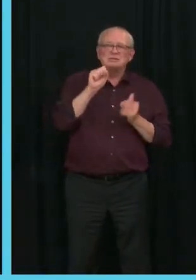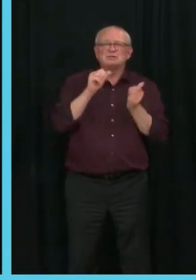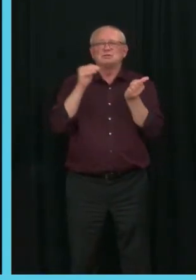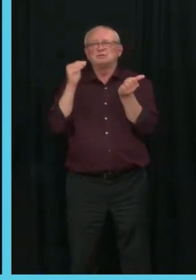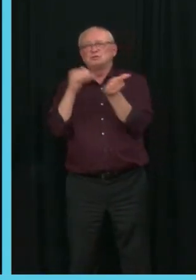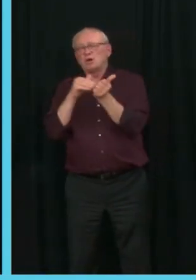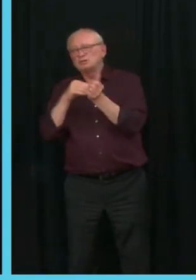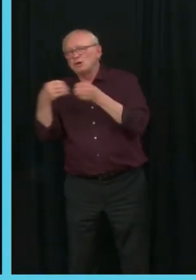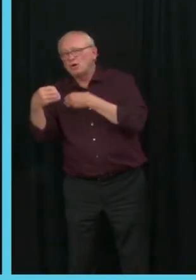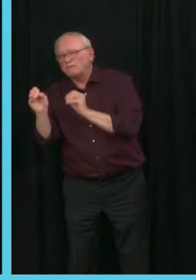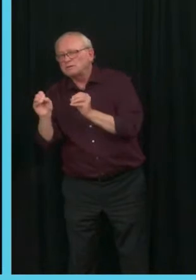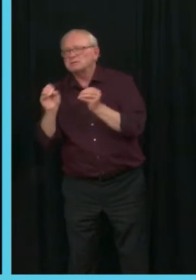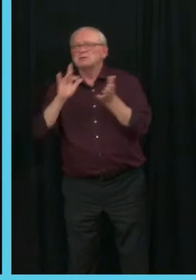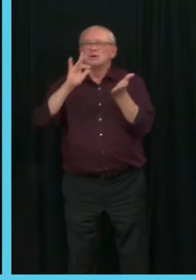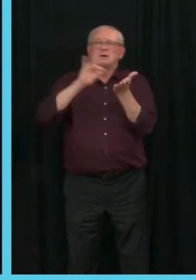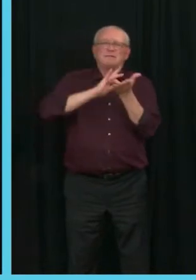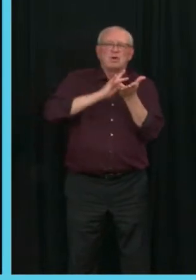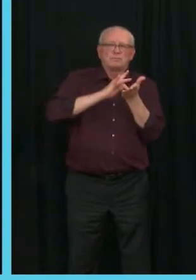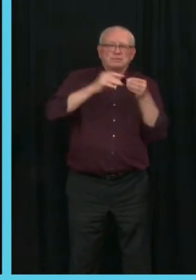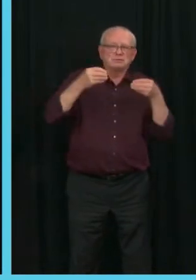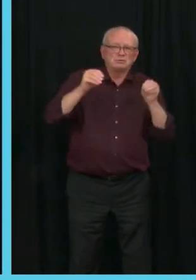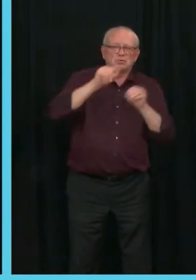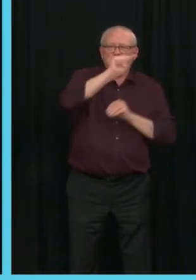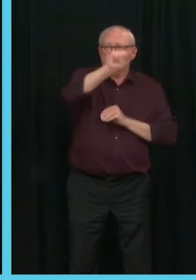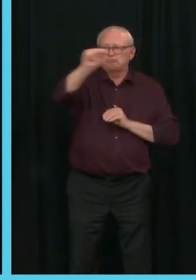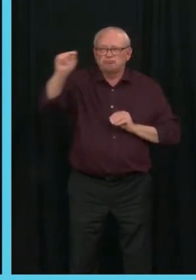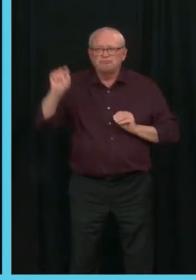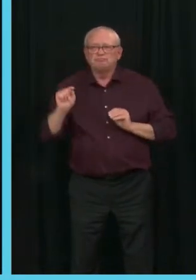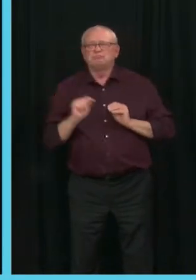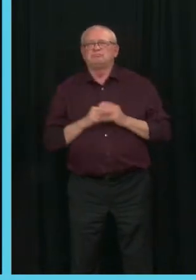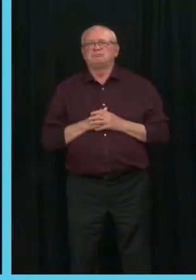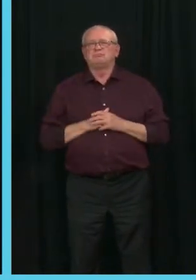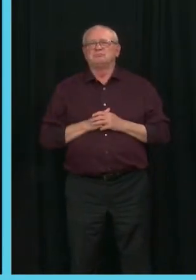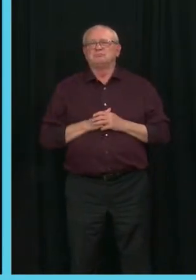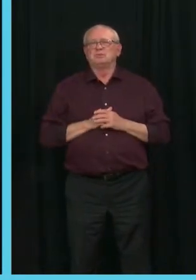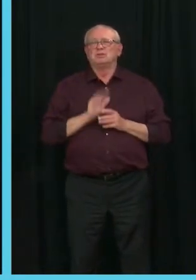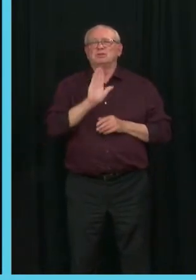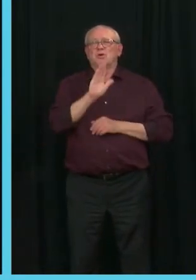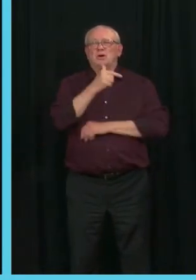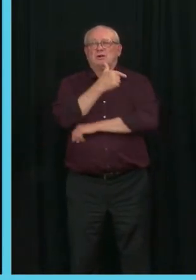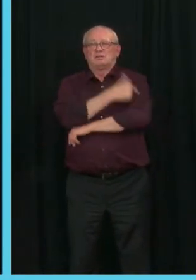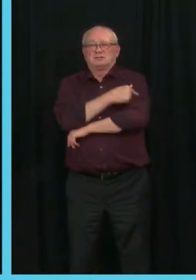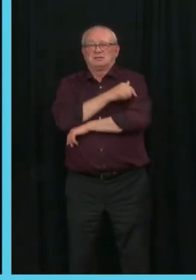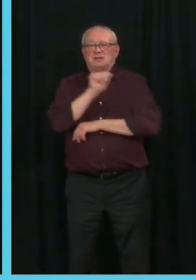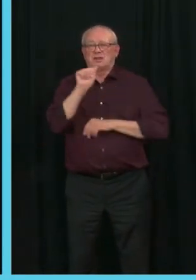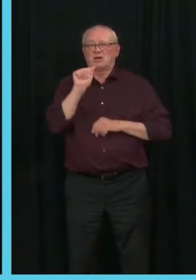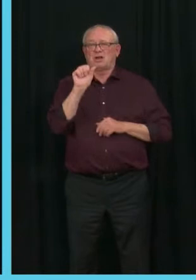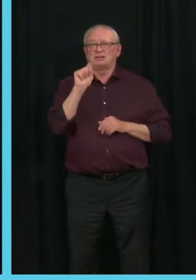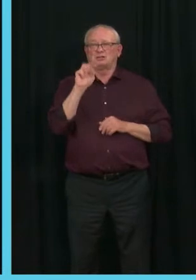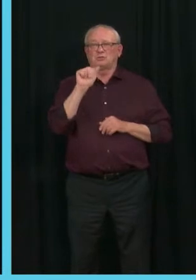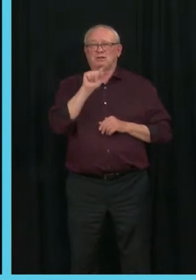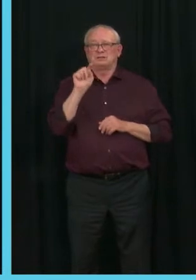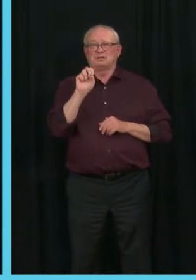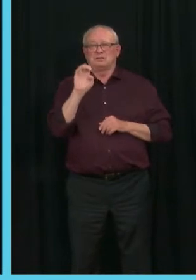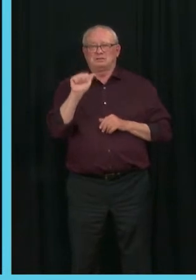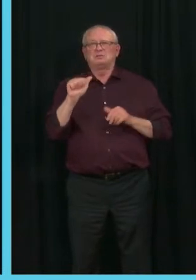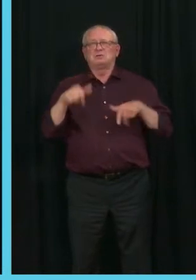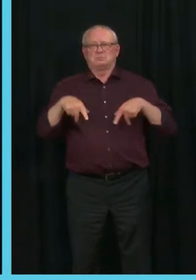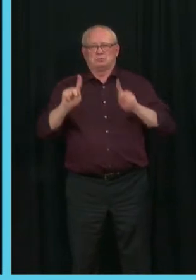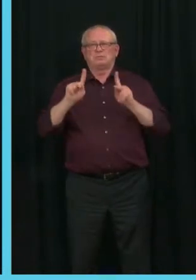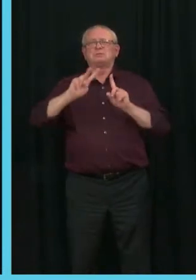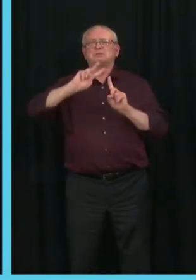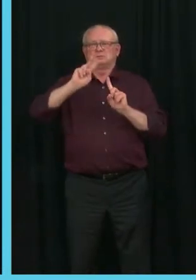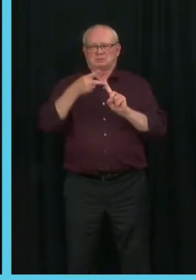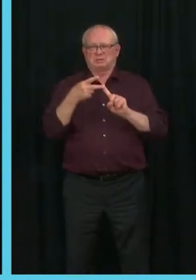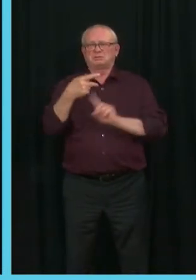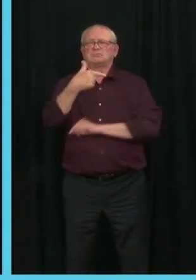basis. If you received the first dose of AstraZeneca in April, you can book your second dose too. We recommend you wait